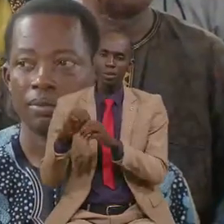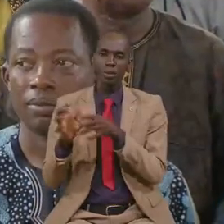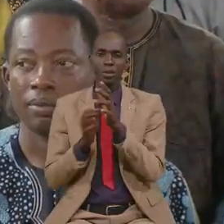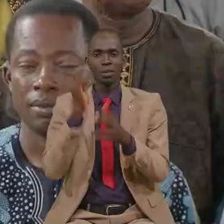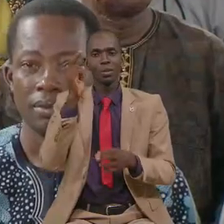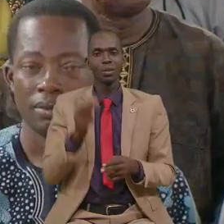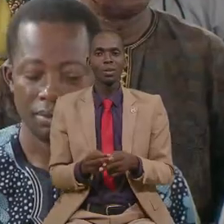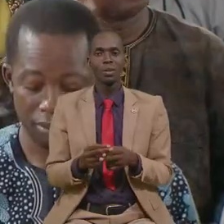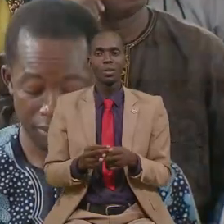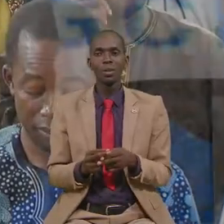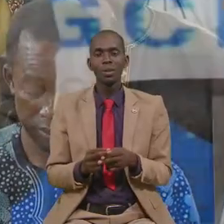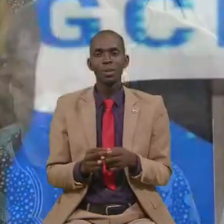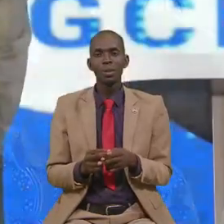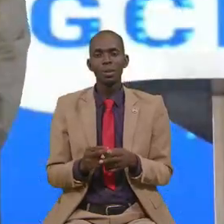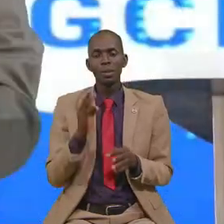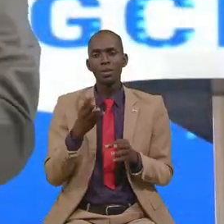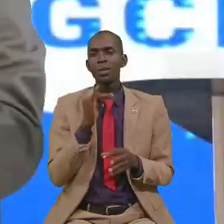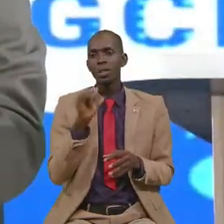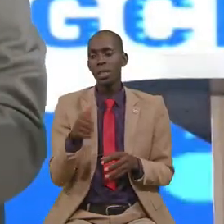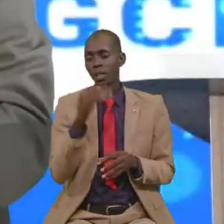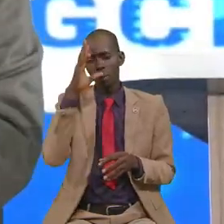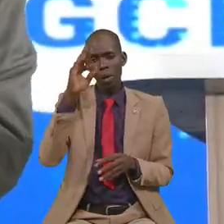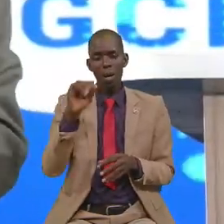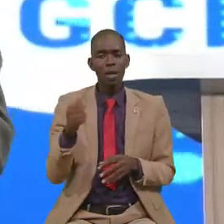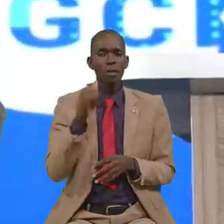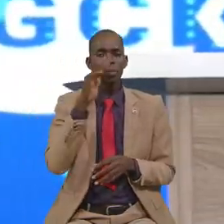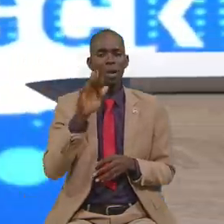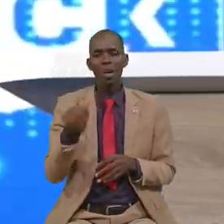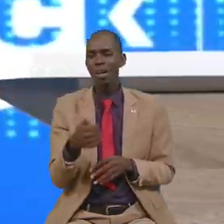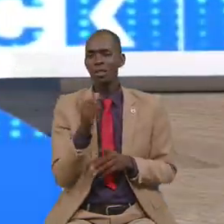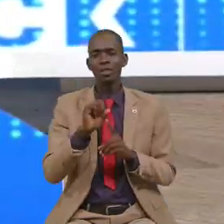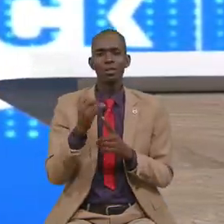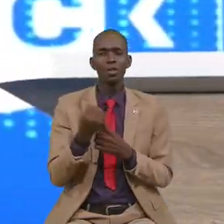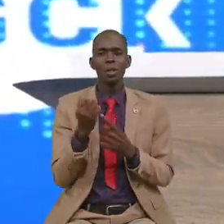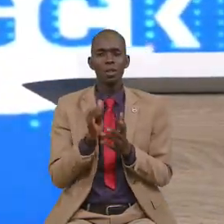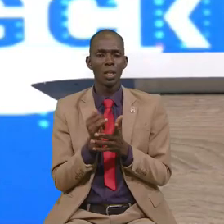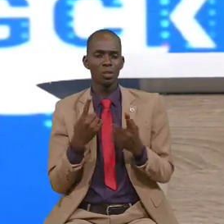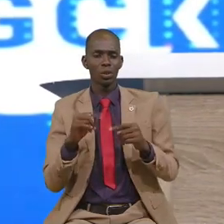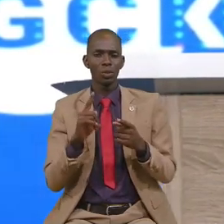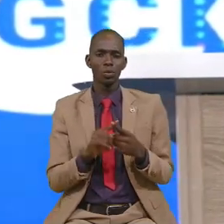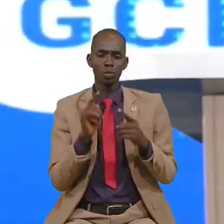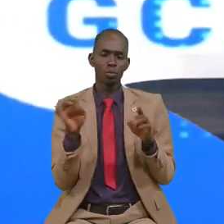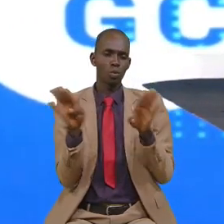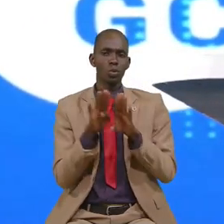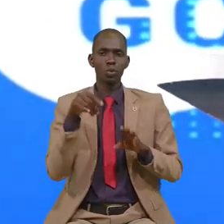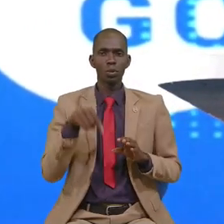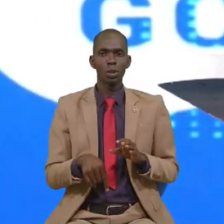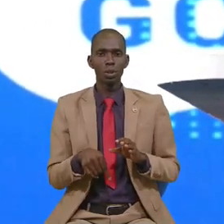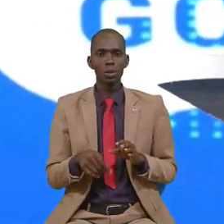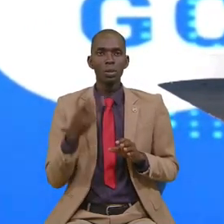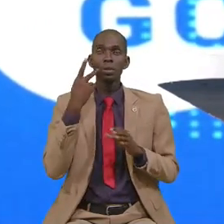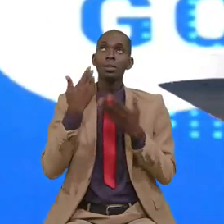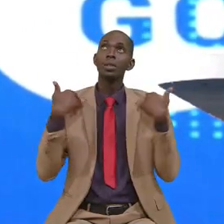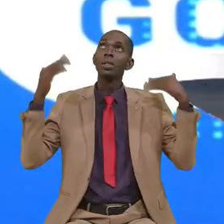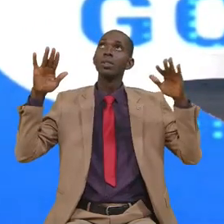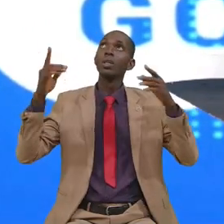Yeah. There's any man, any woman, if there's any situation that tries to lock you up, look at angels coming from